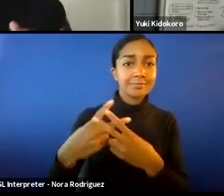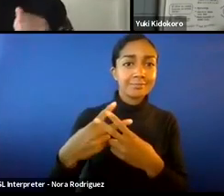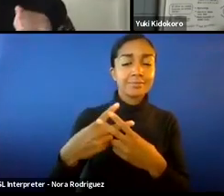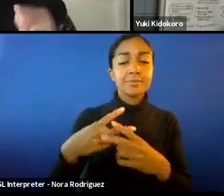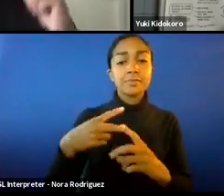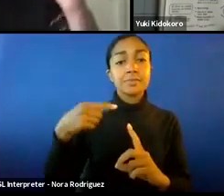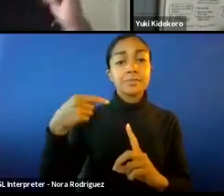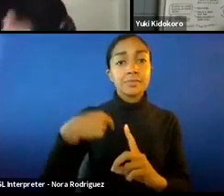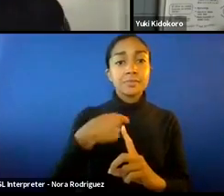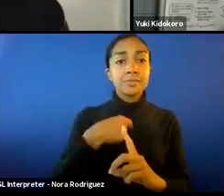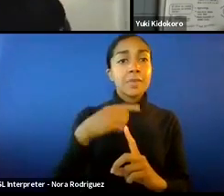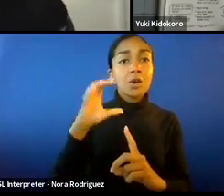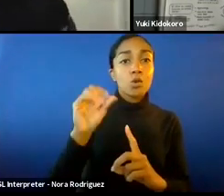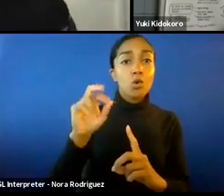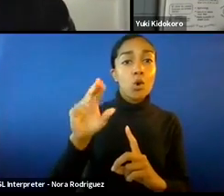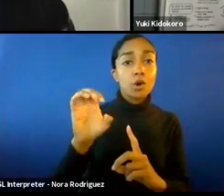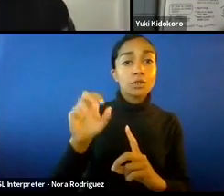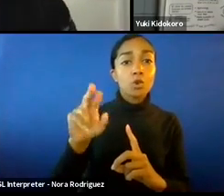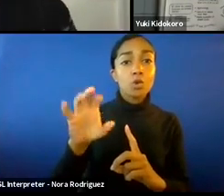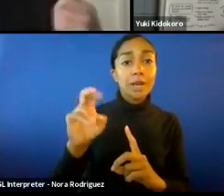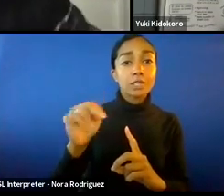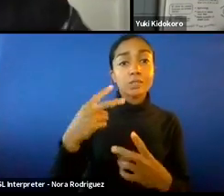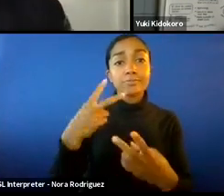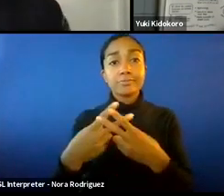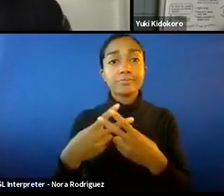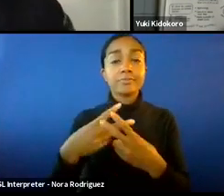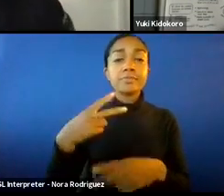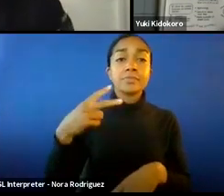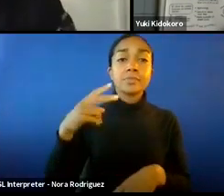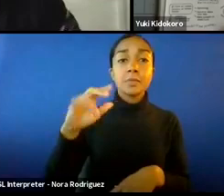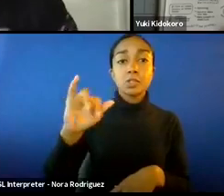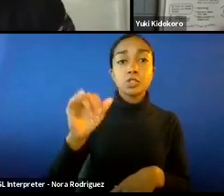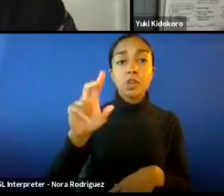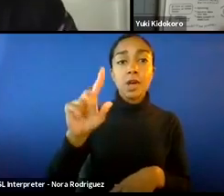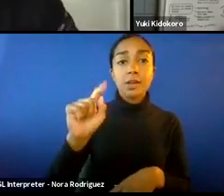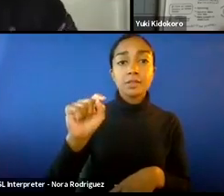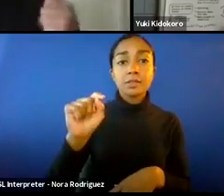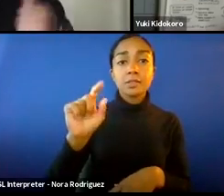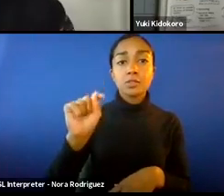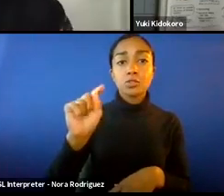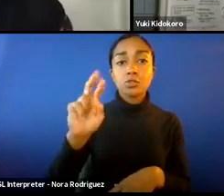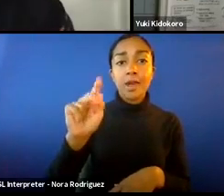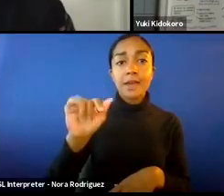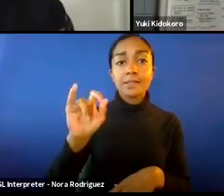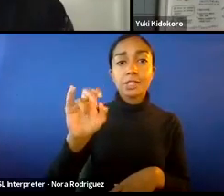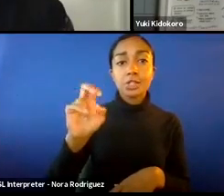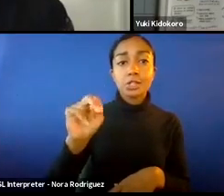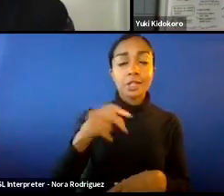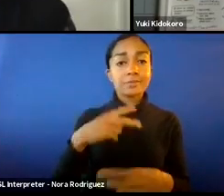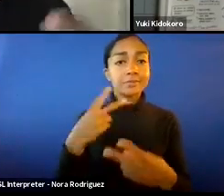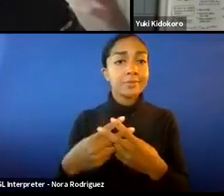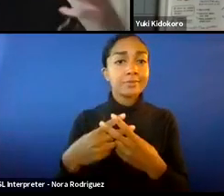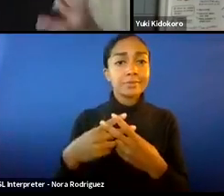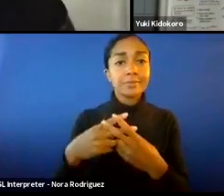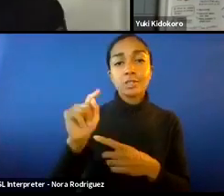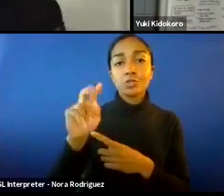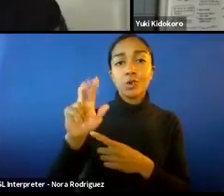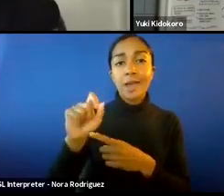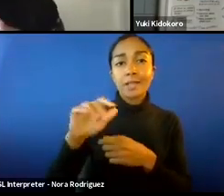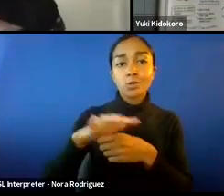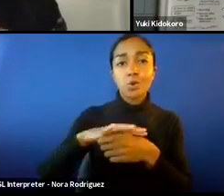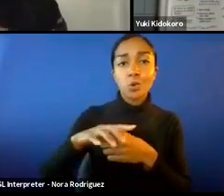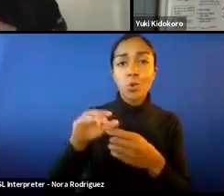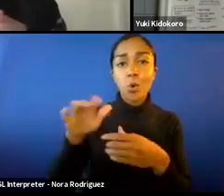correction, hashtag just transition, hashtag unplug the empire, hashtag translocal organizing, get creative with